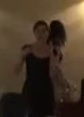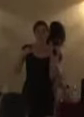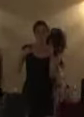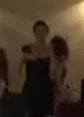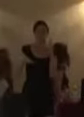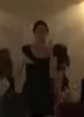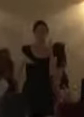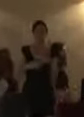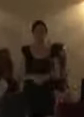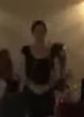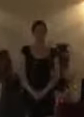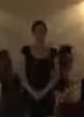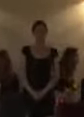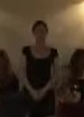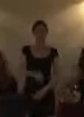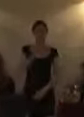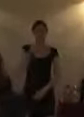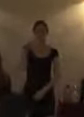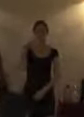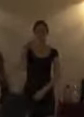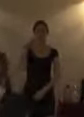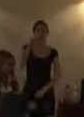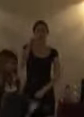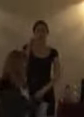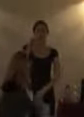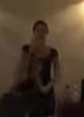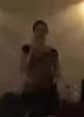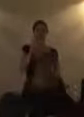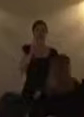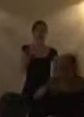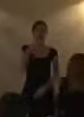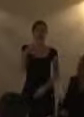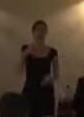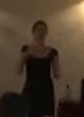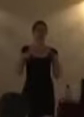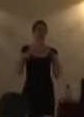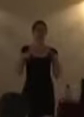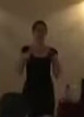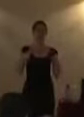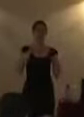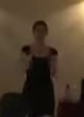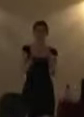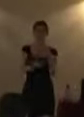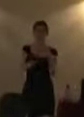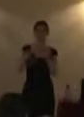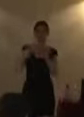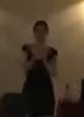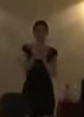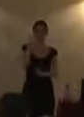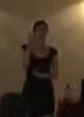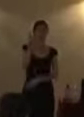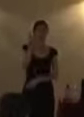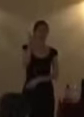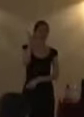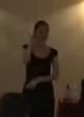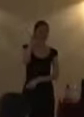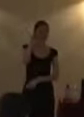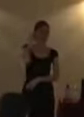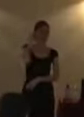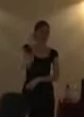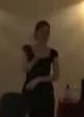from the same place. Well, Marta has kind of given us a brief introduction, and everything we're going to hear from now